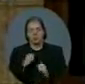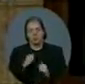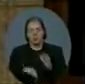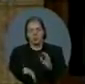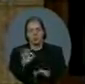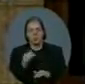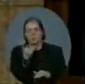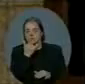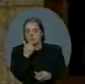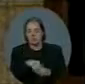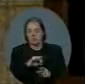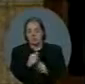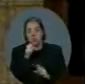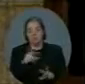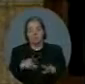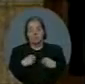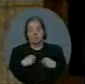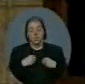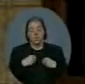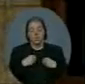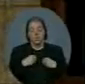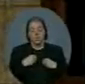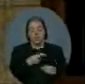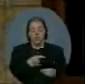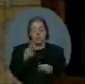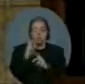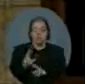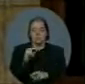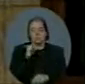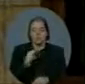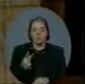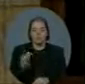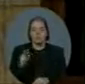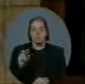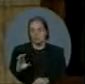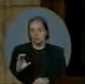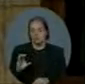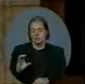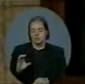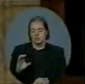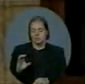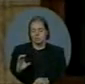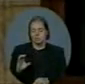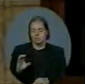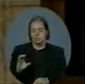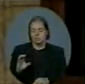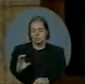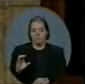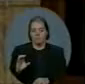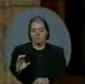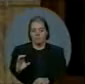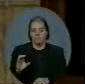RCMP. Yesterday's raid was not a publicity stunt, as this government claims. It was a serious police action. When will this government